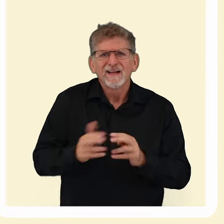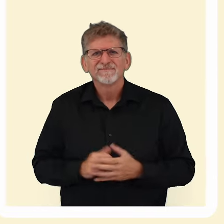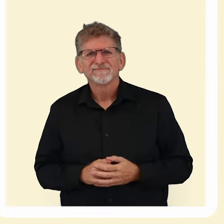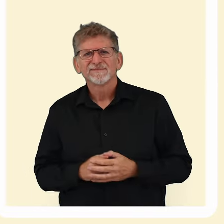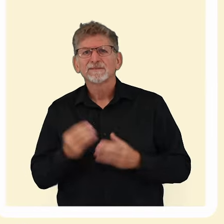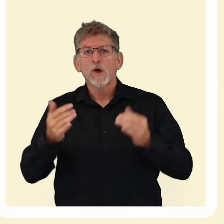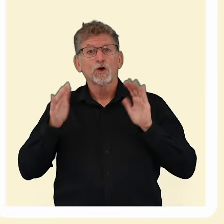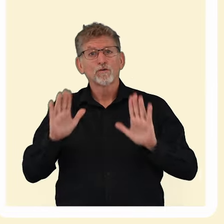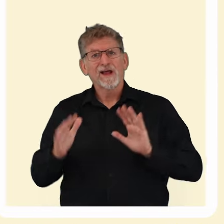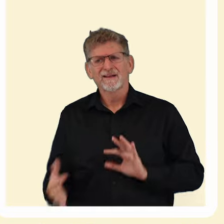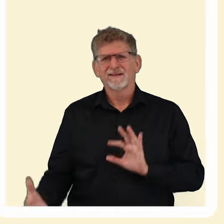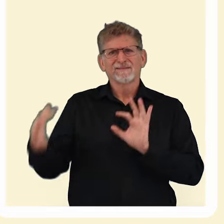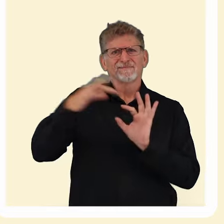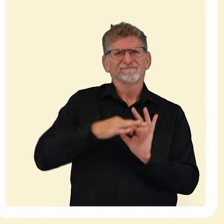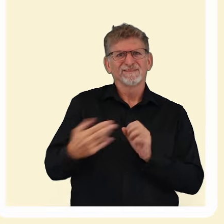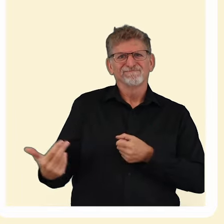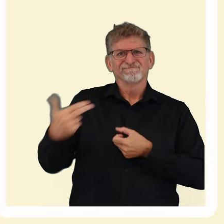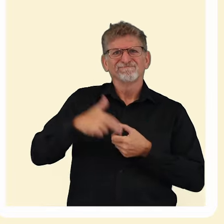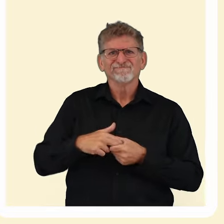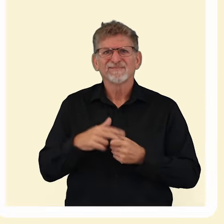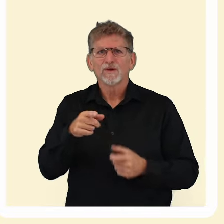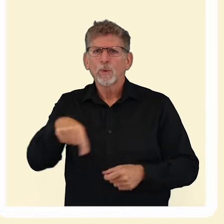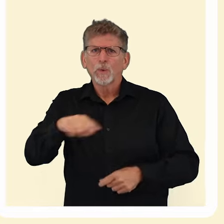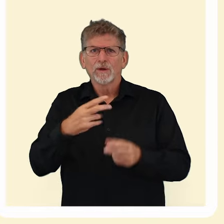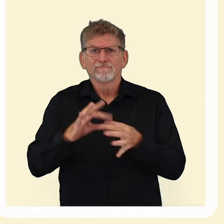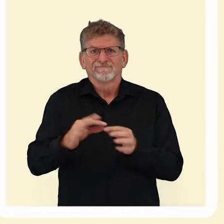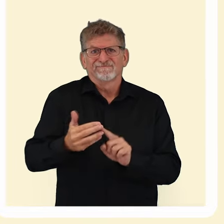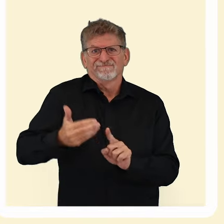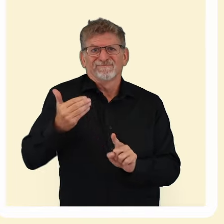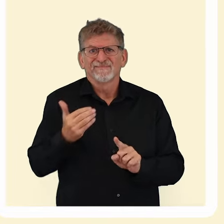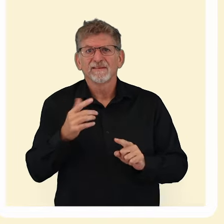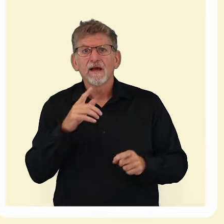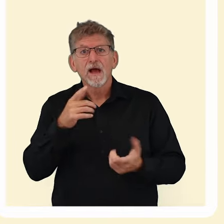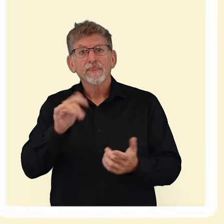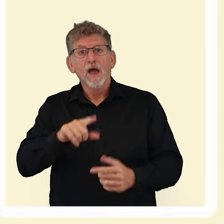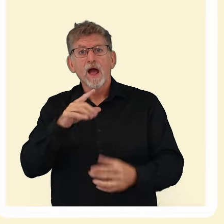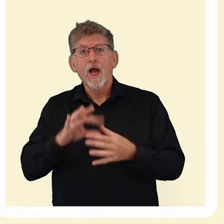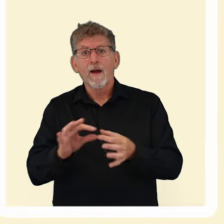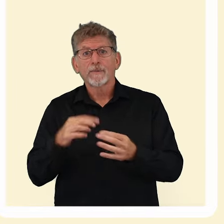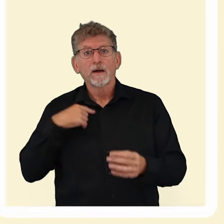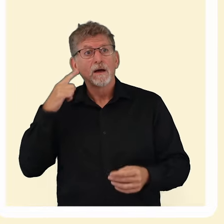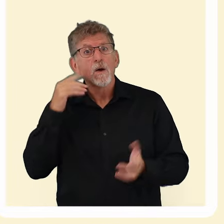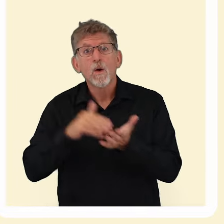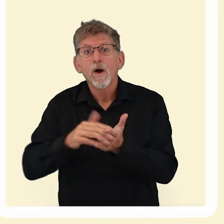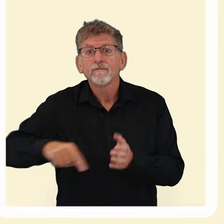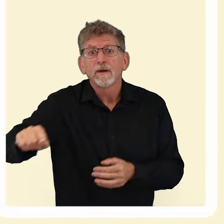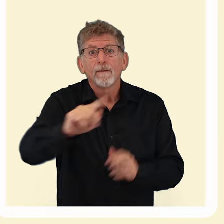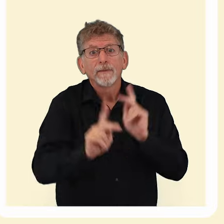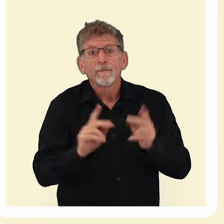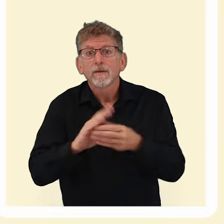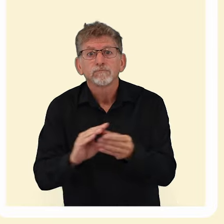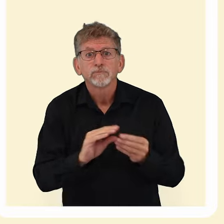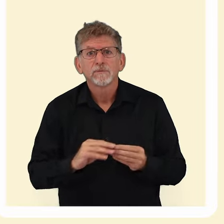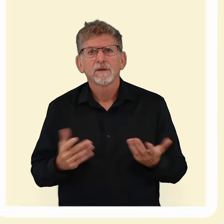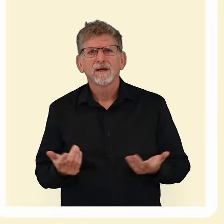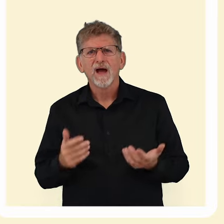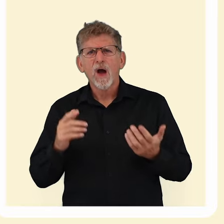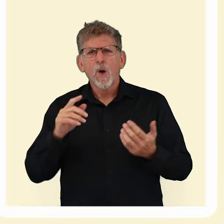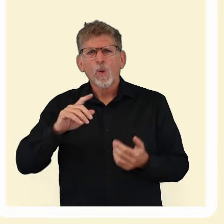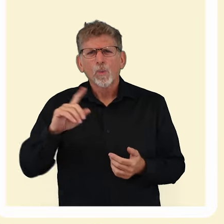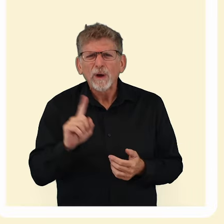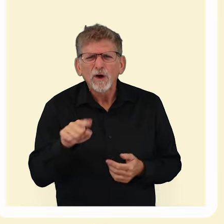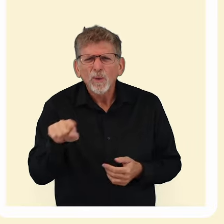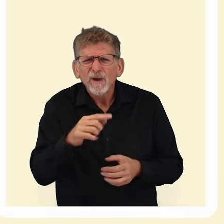them, really. Absolutely. That's the comment that I hear the most often from people is, where do you get these people? They're fantastic. Mm. Madame